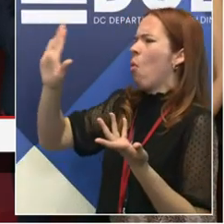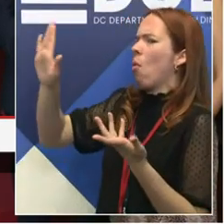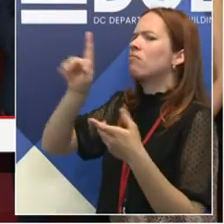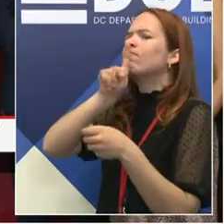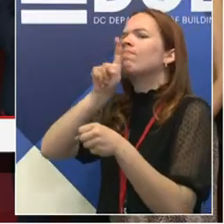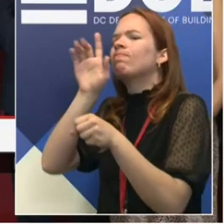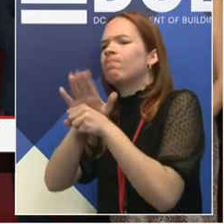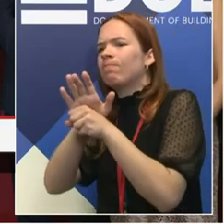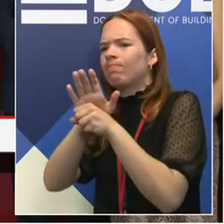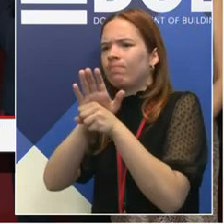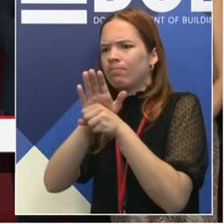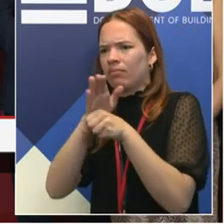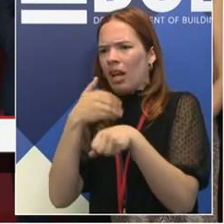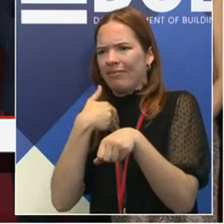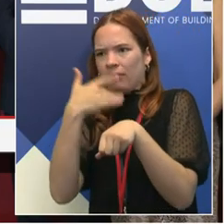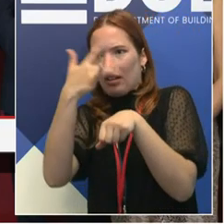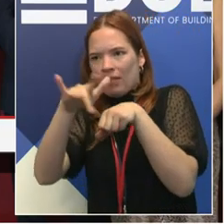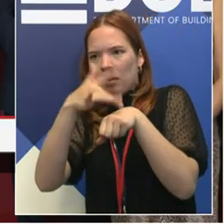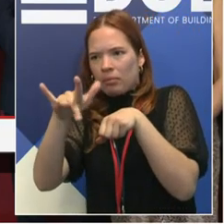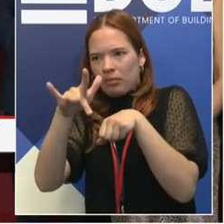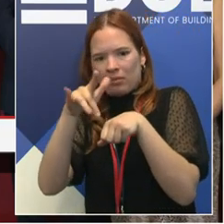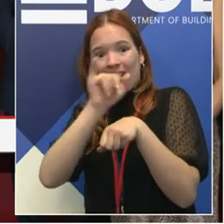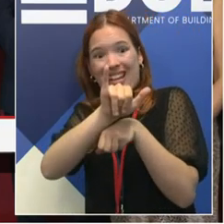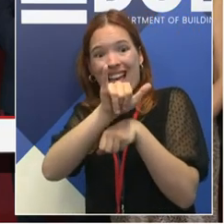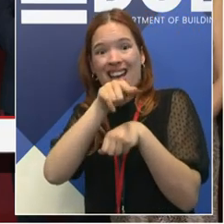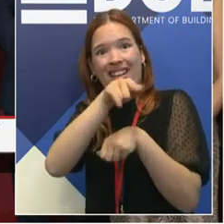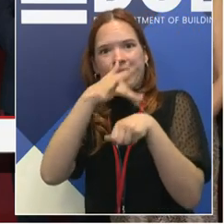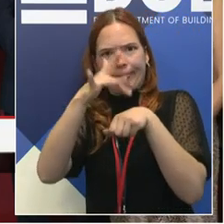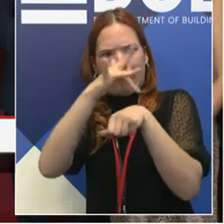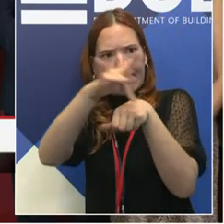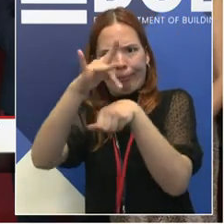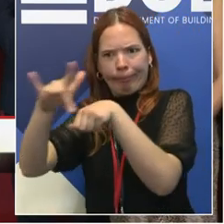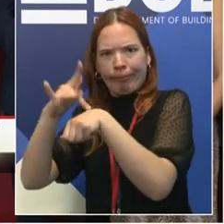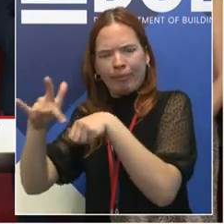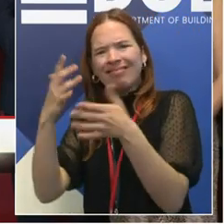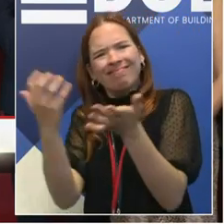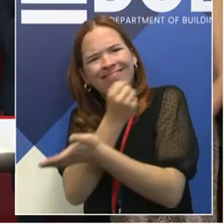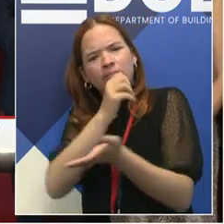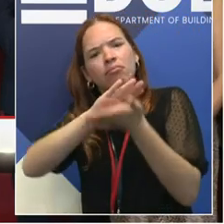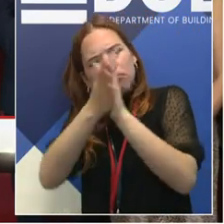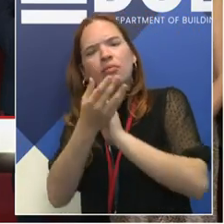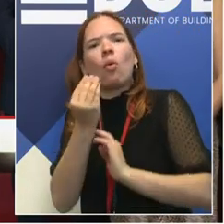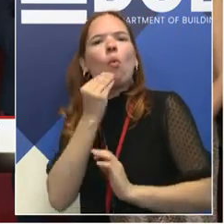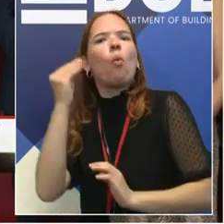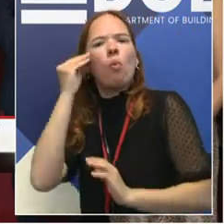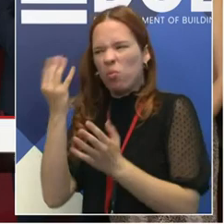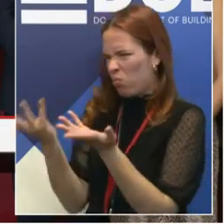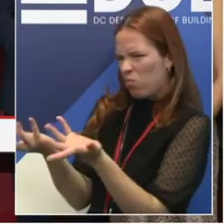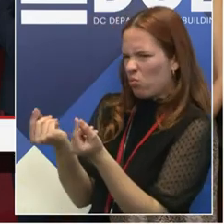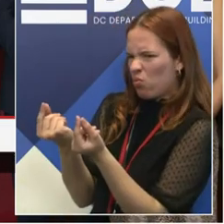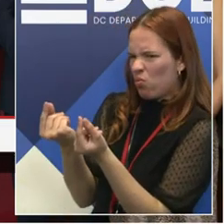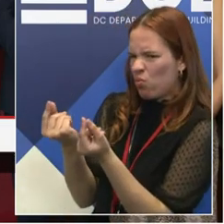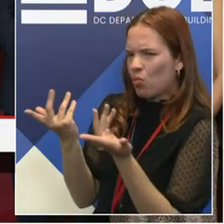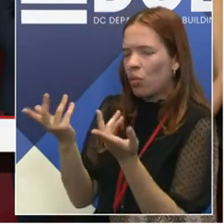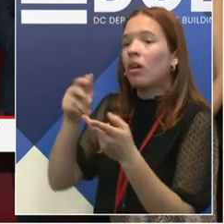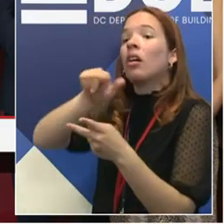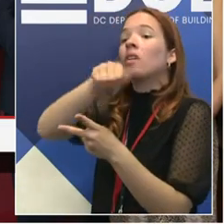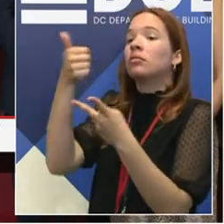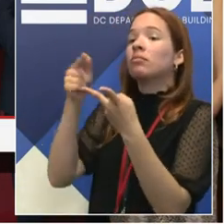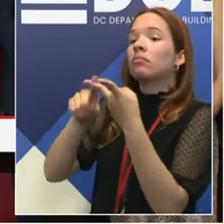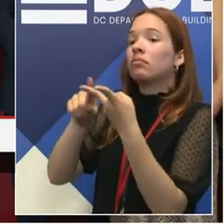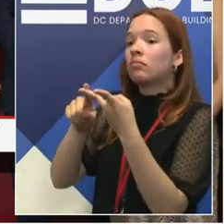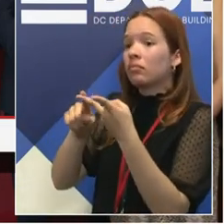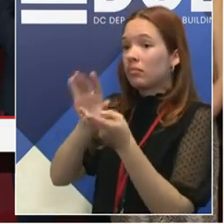homes? And secondly, your budget this year cuts 2 inspectors for that. What would the effect of that be on this program? I think